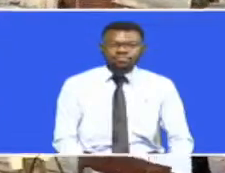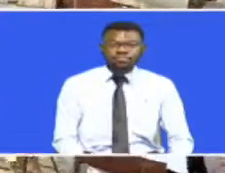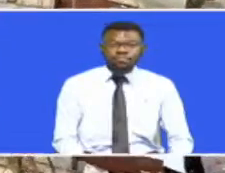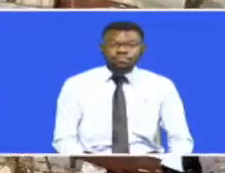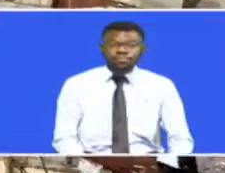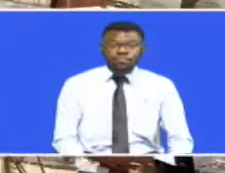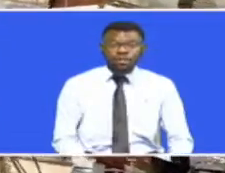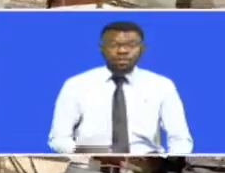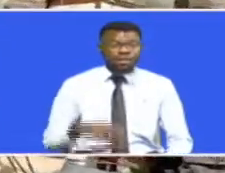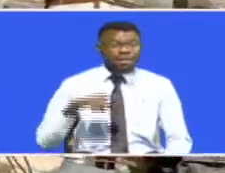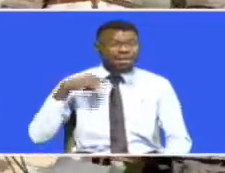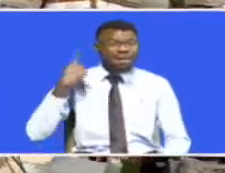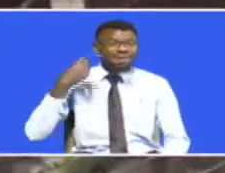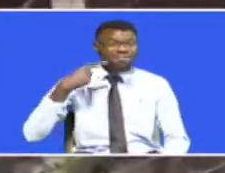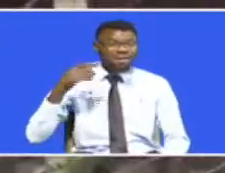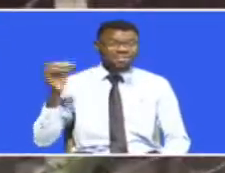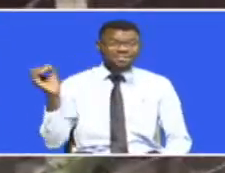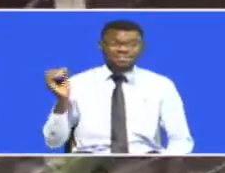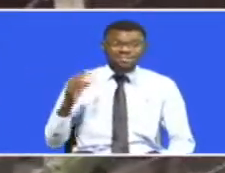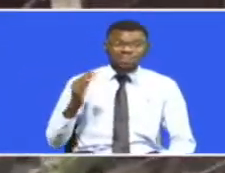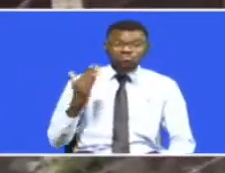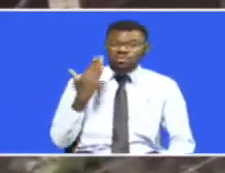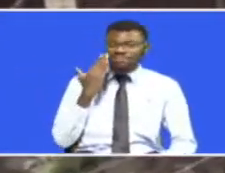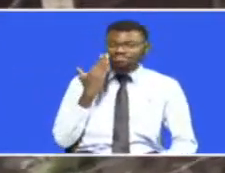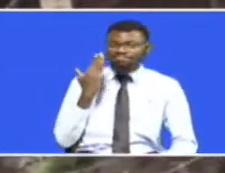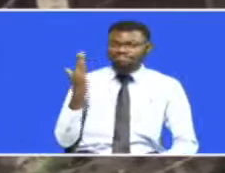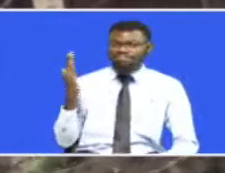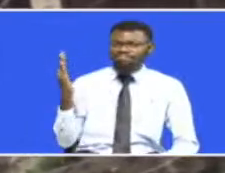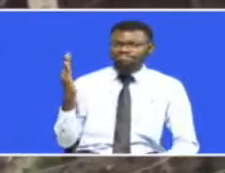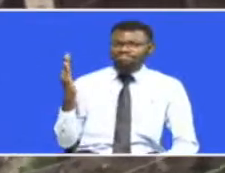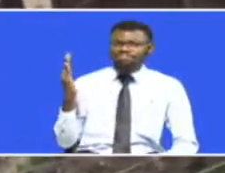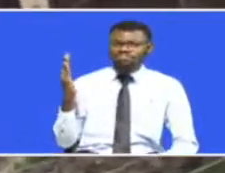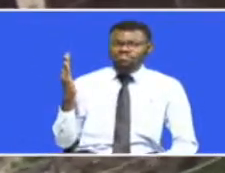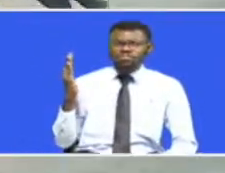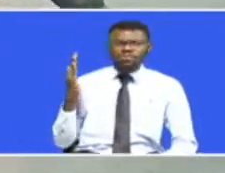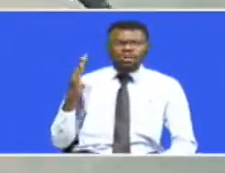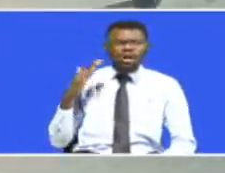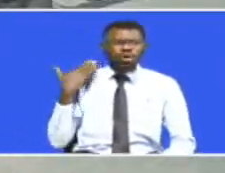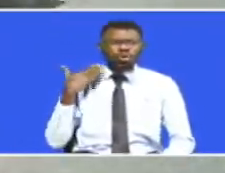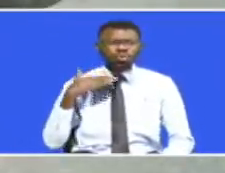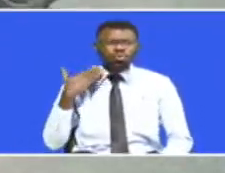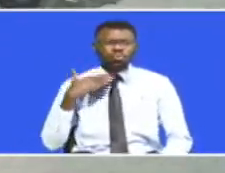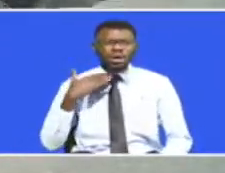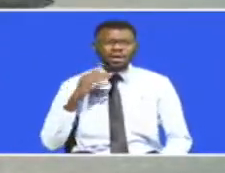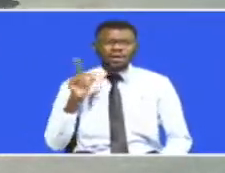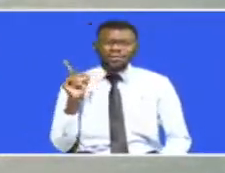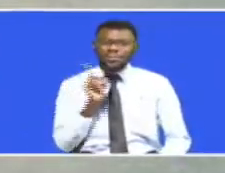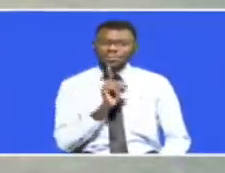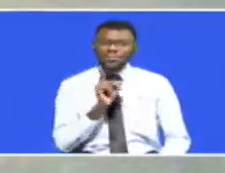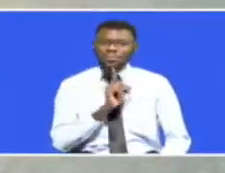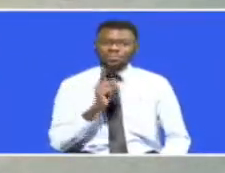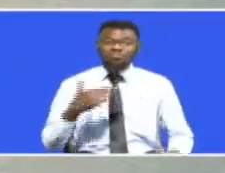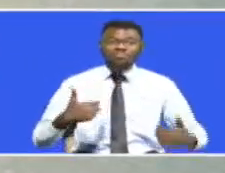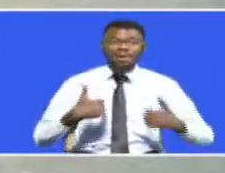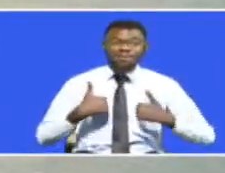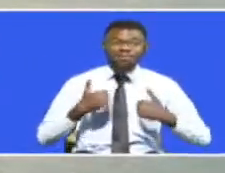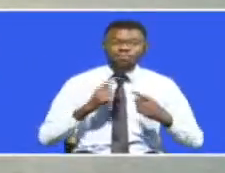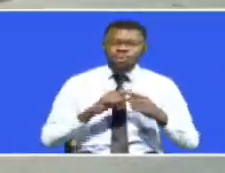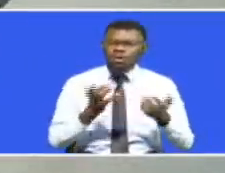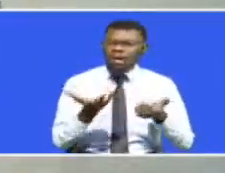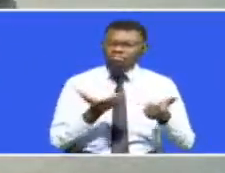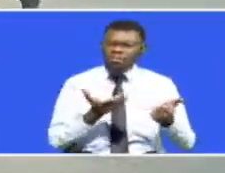Mathare slum. As you mind the dangers of high level of crime here, you quickly notice thriving